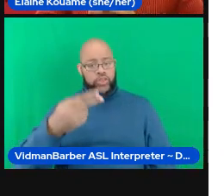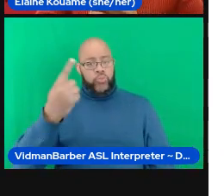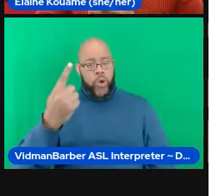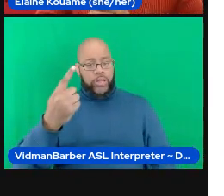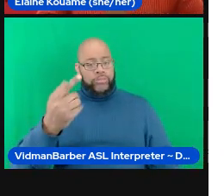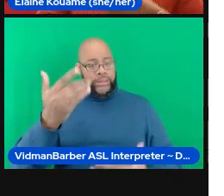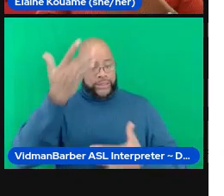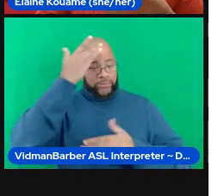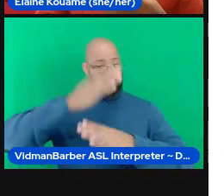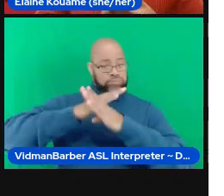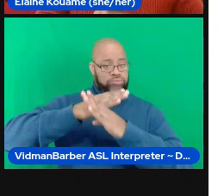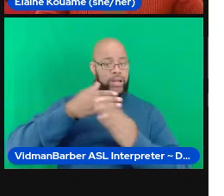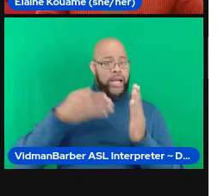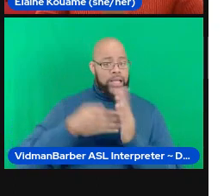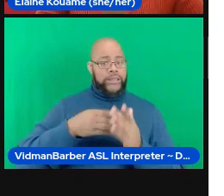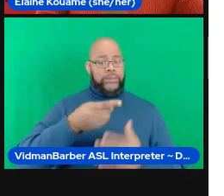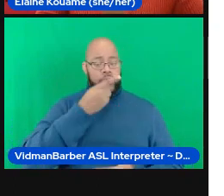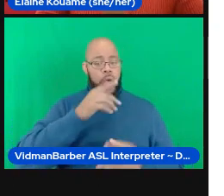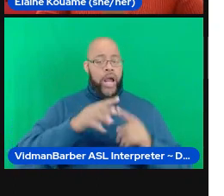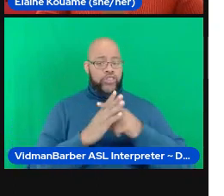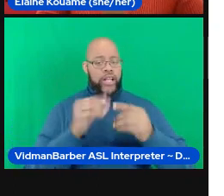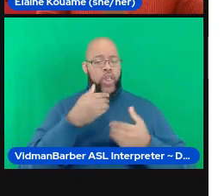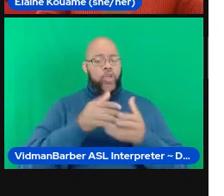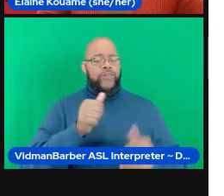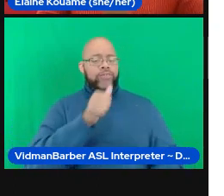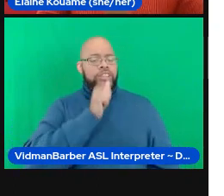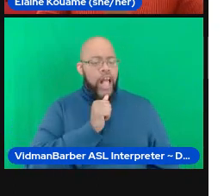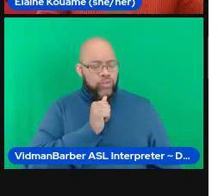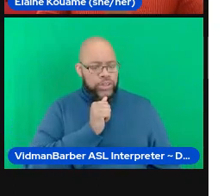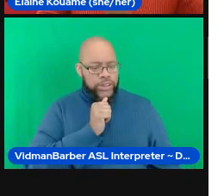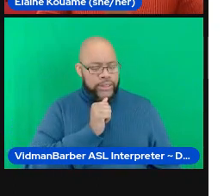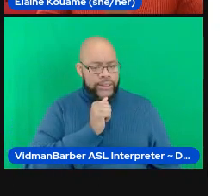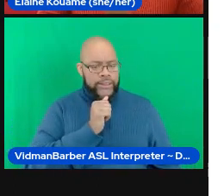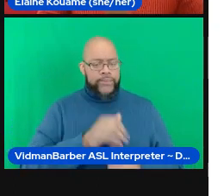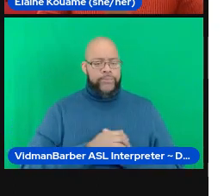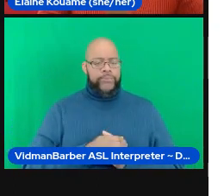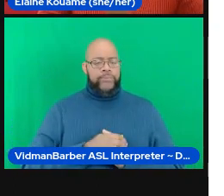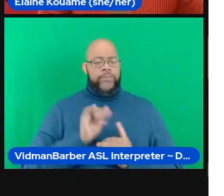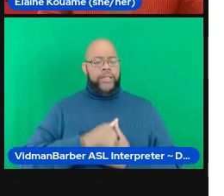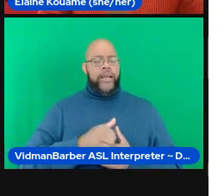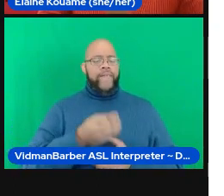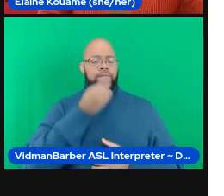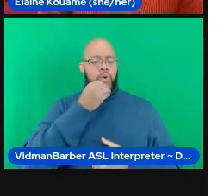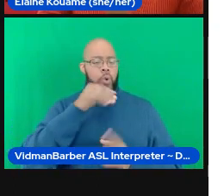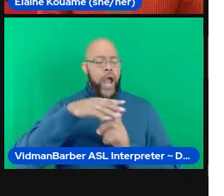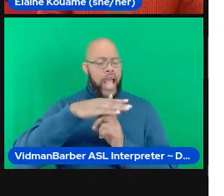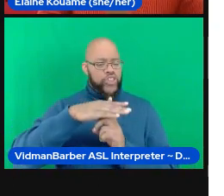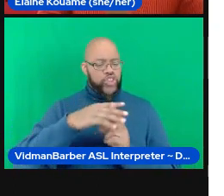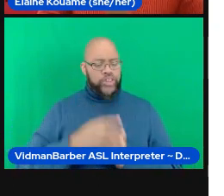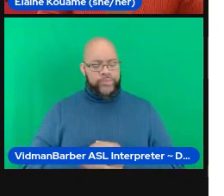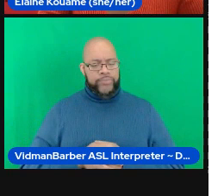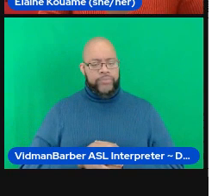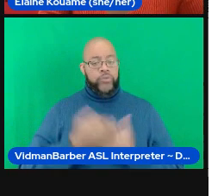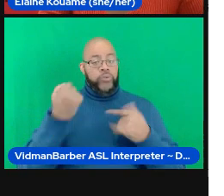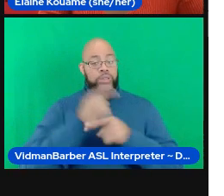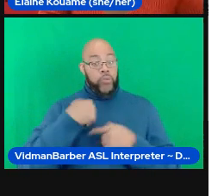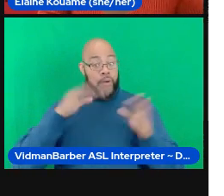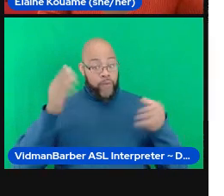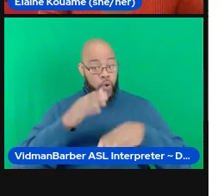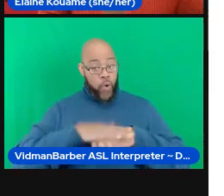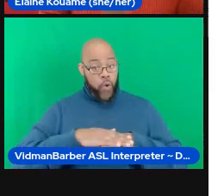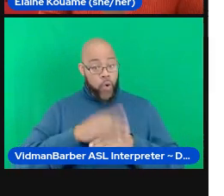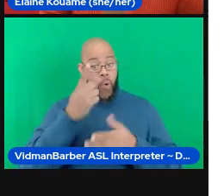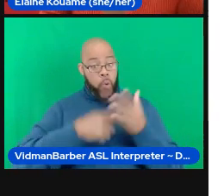against dietary antigen and this loss of tolerance to dietary antigens? So today I'll be focusing on what